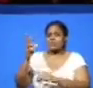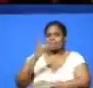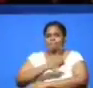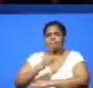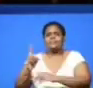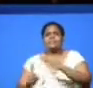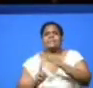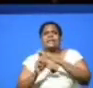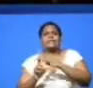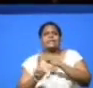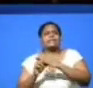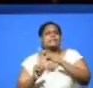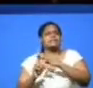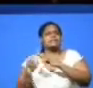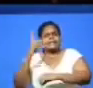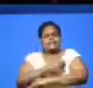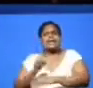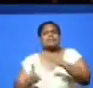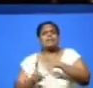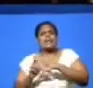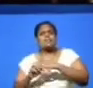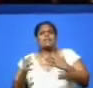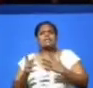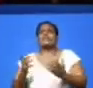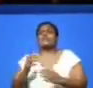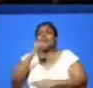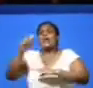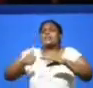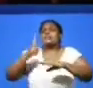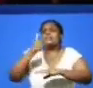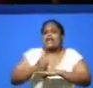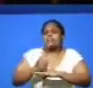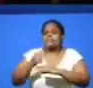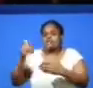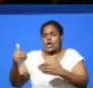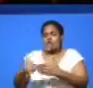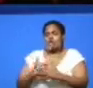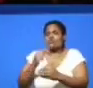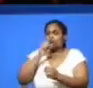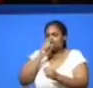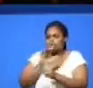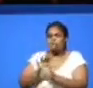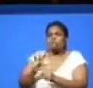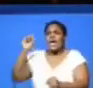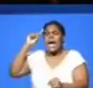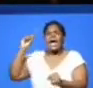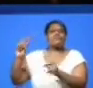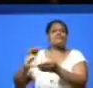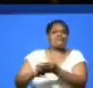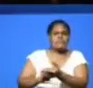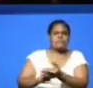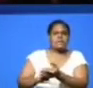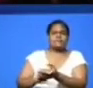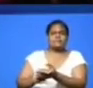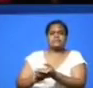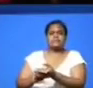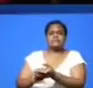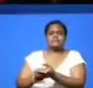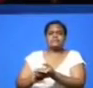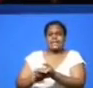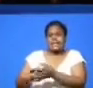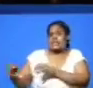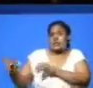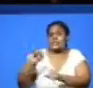said the Lord, that I will make a new covenant with the house of Israel, not according to the covenant I made with their